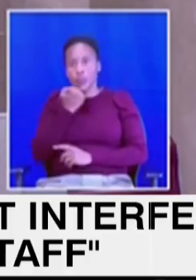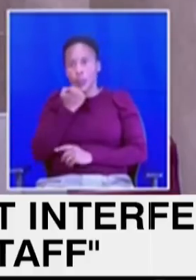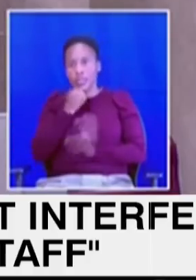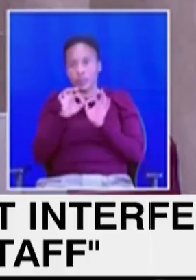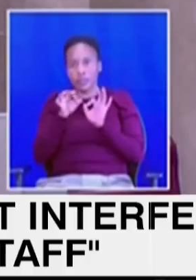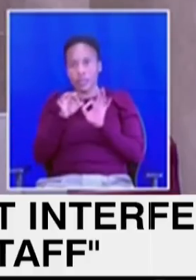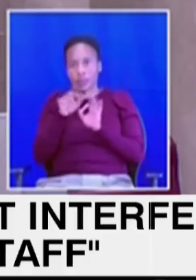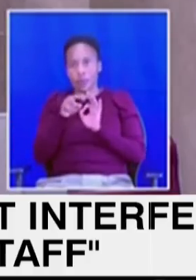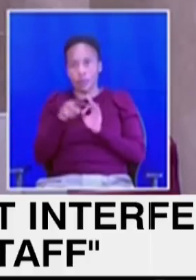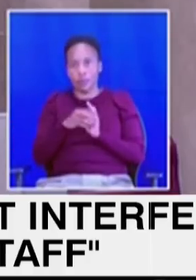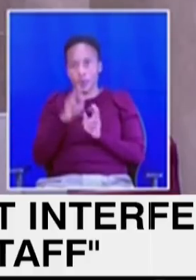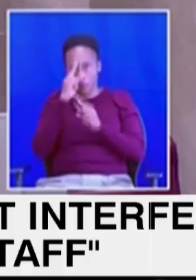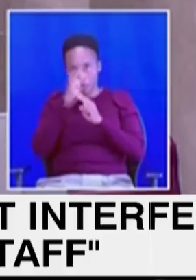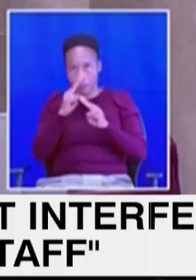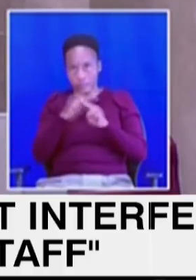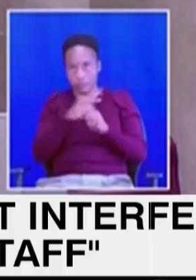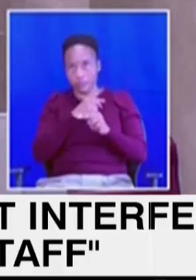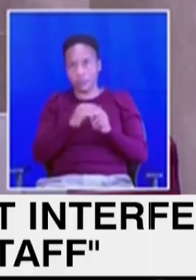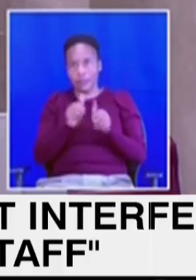Honorable Chairperson.